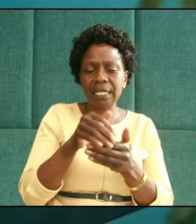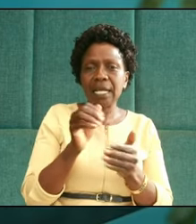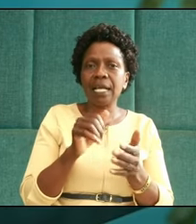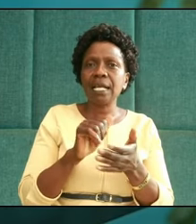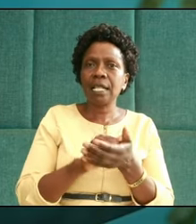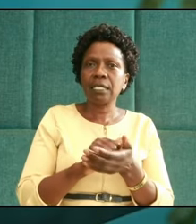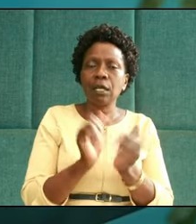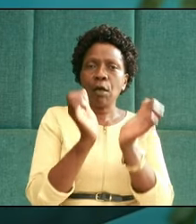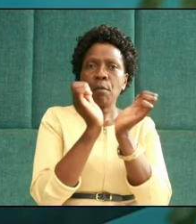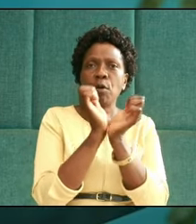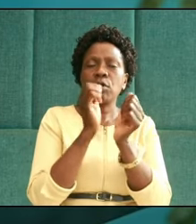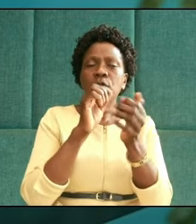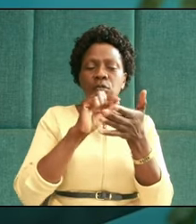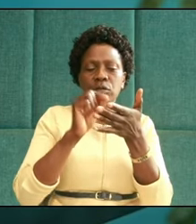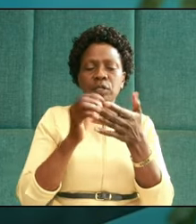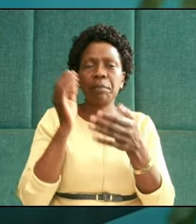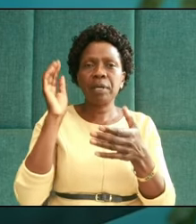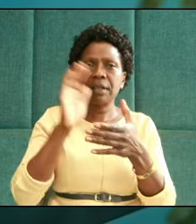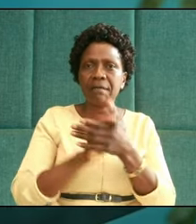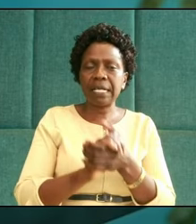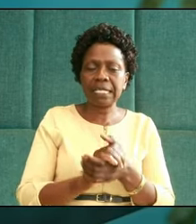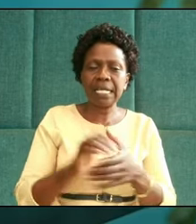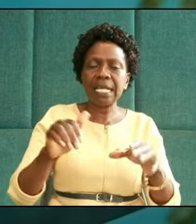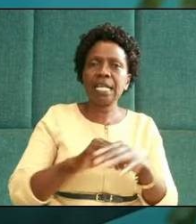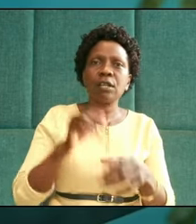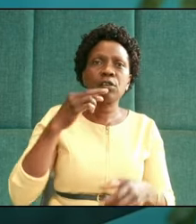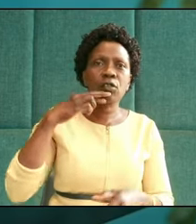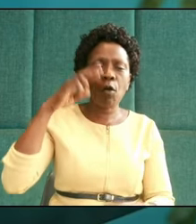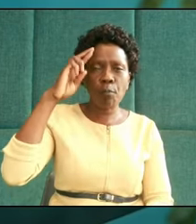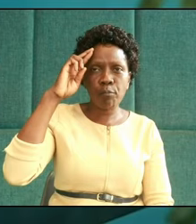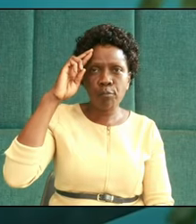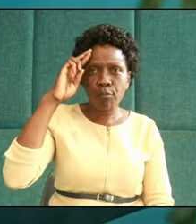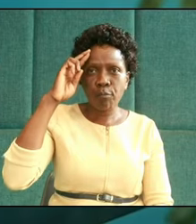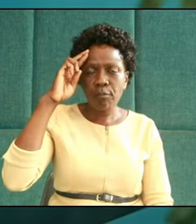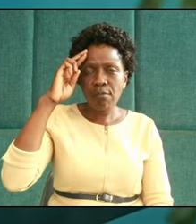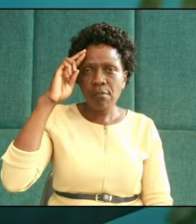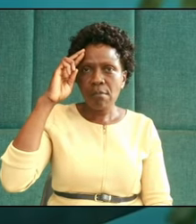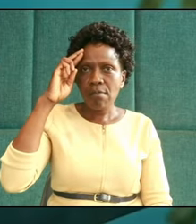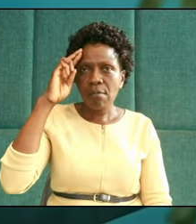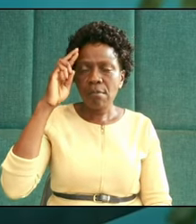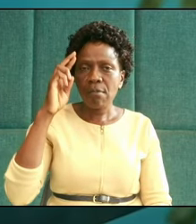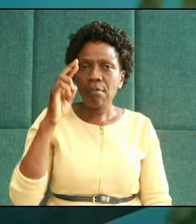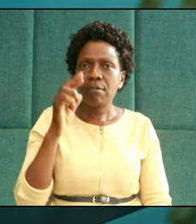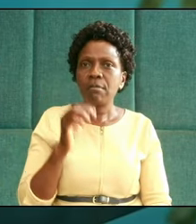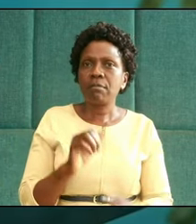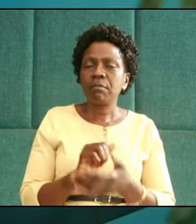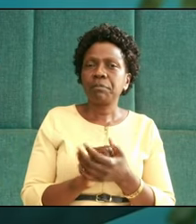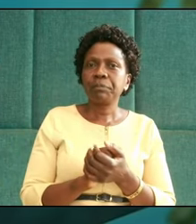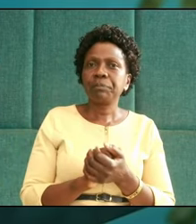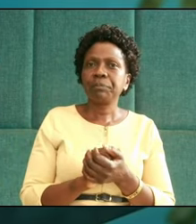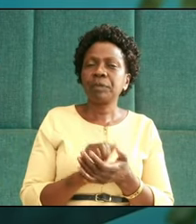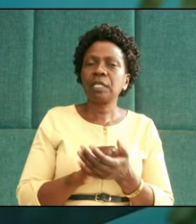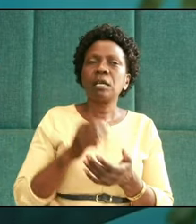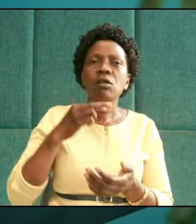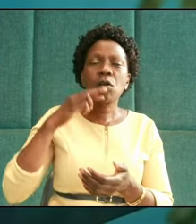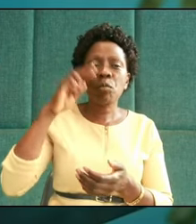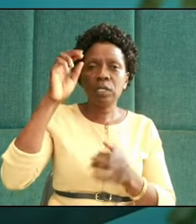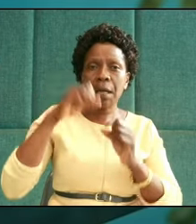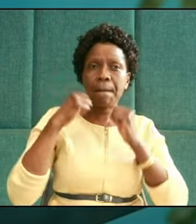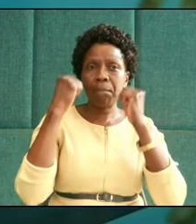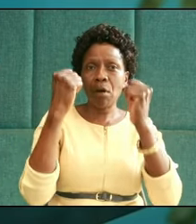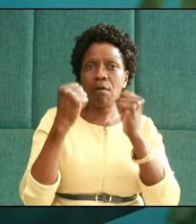Paul wrote to the believers in Rome. That time, Rome was a powerful